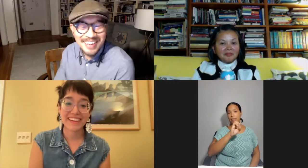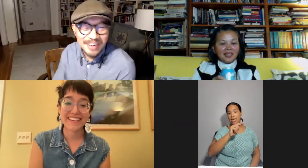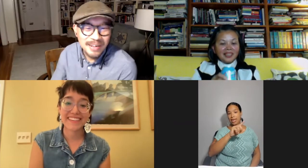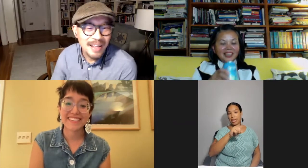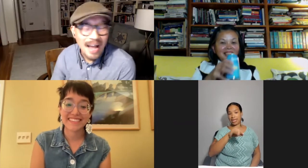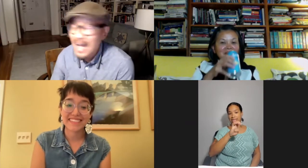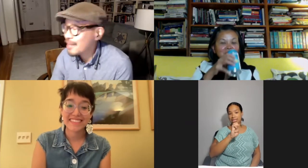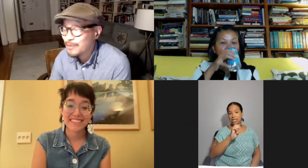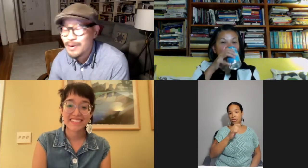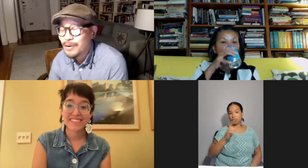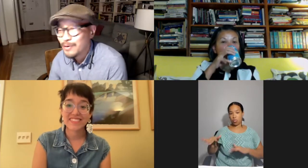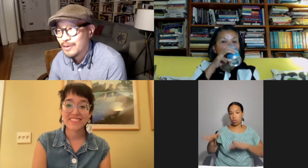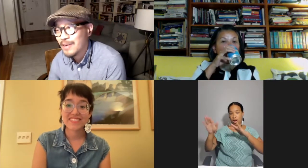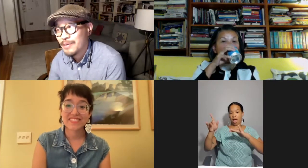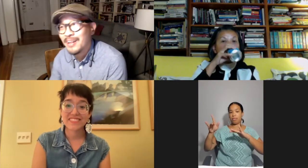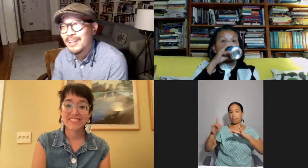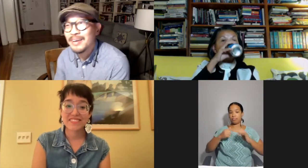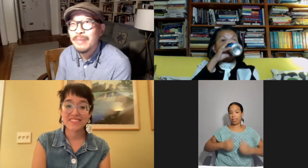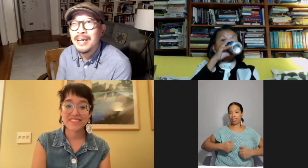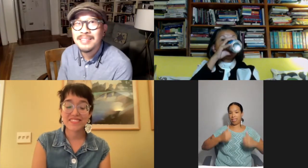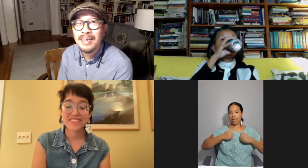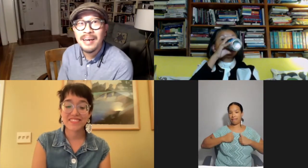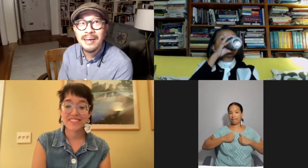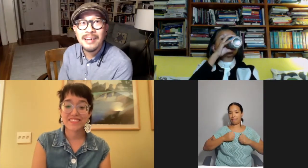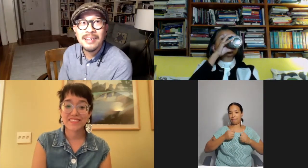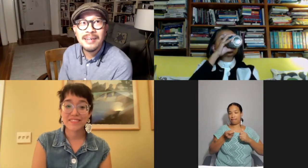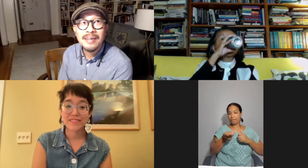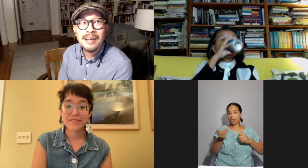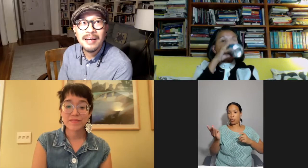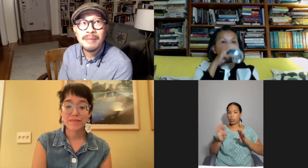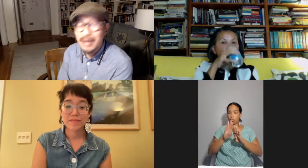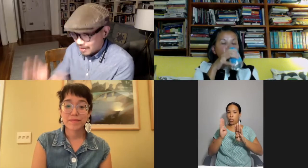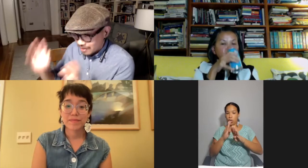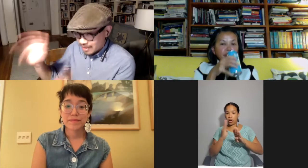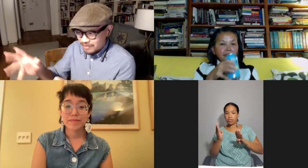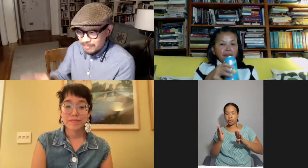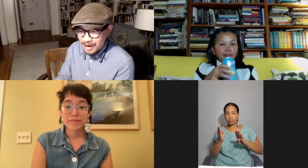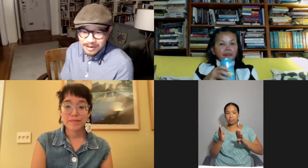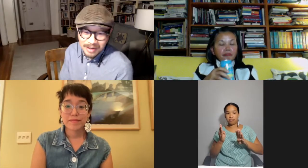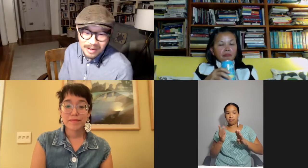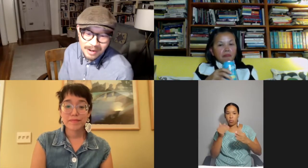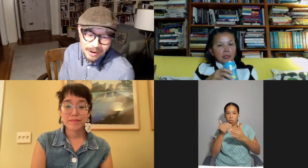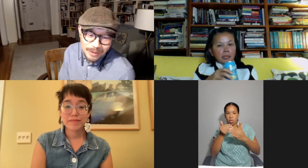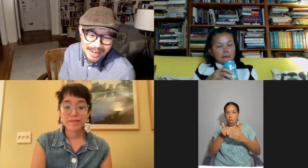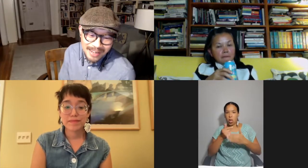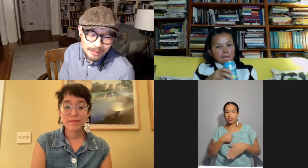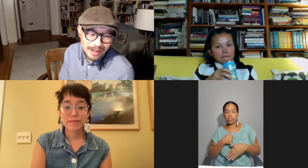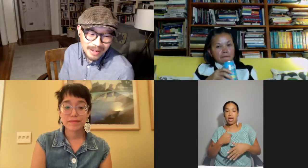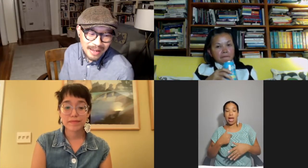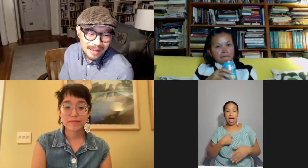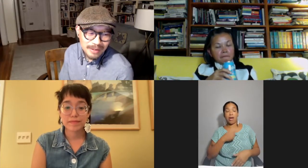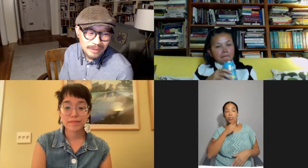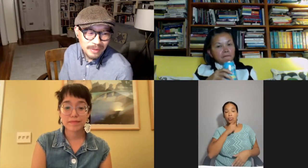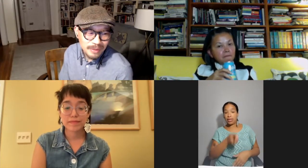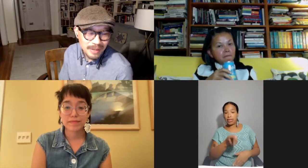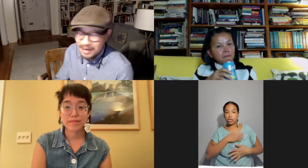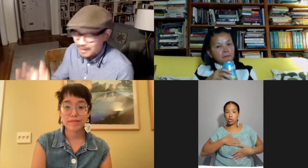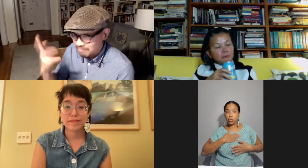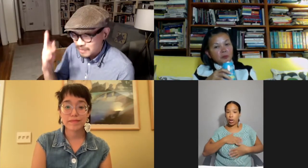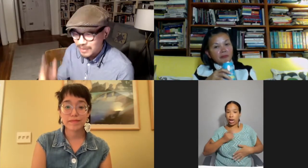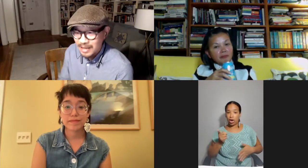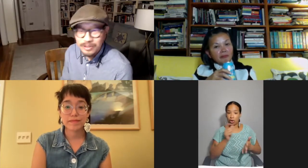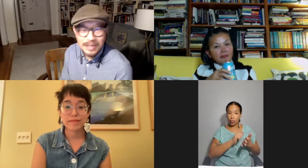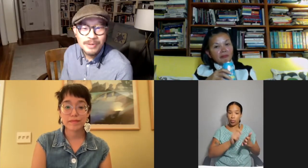and I don't know her very well, but I have admired her writing, and we